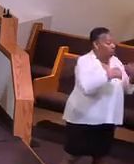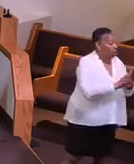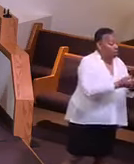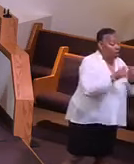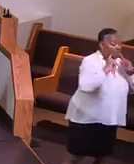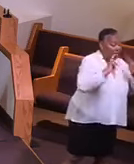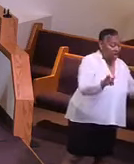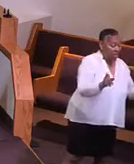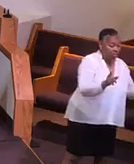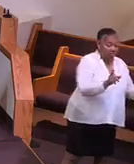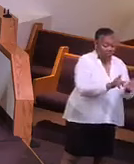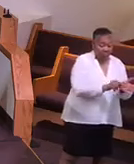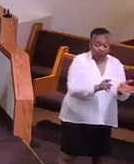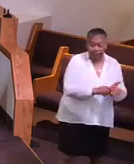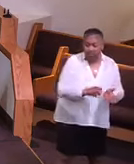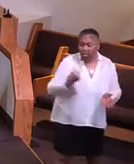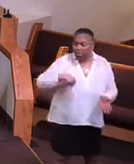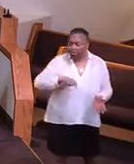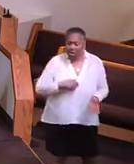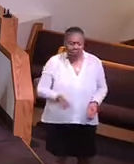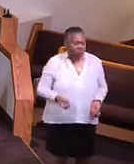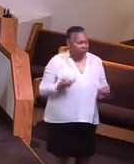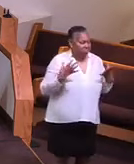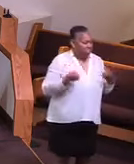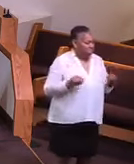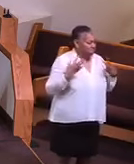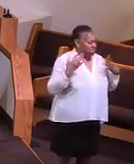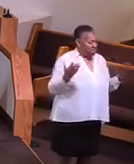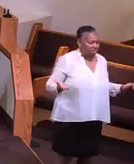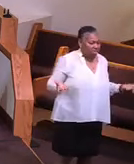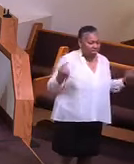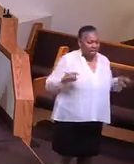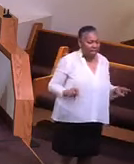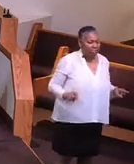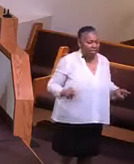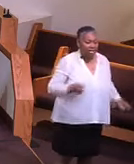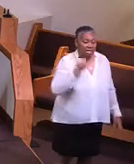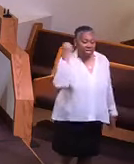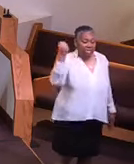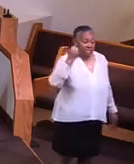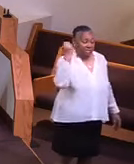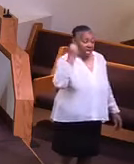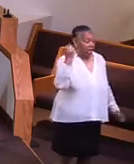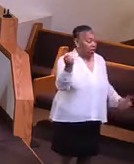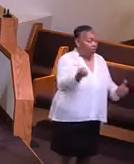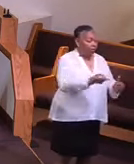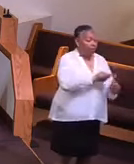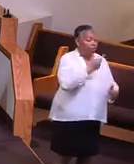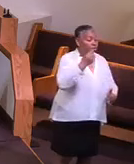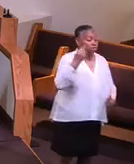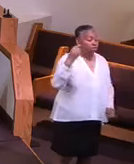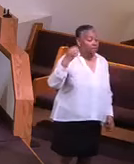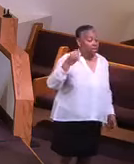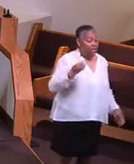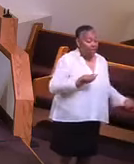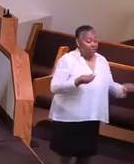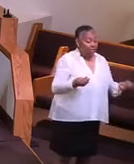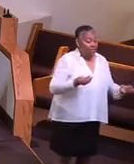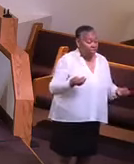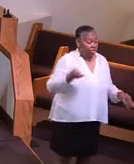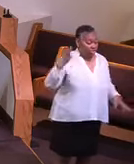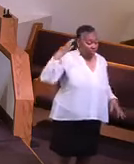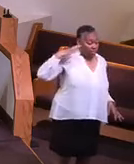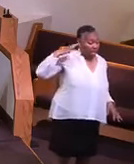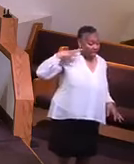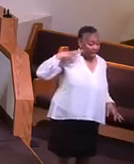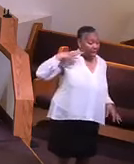that are listed here. We have a ton of things going on. This coming Saturday is our first ministry head meeting. So we're asking